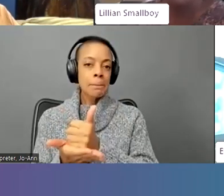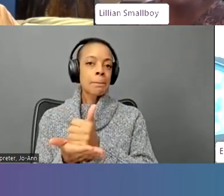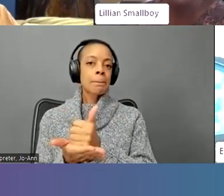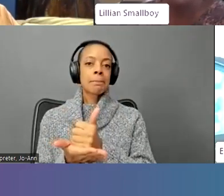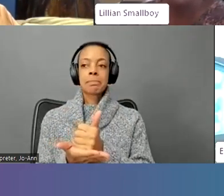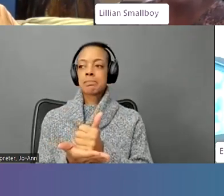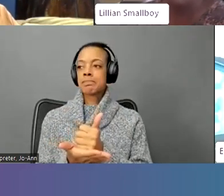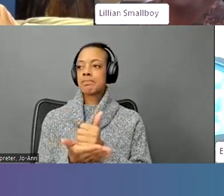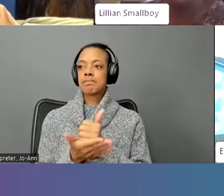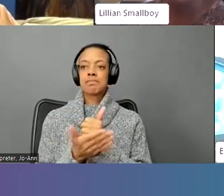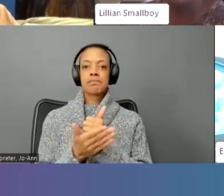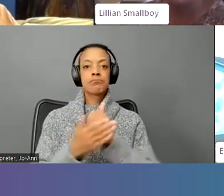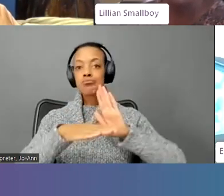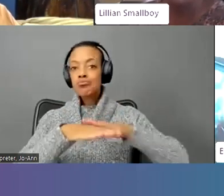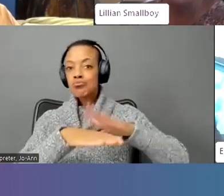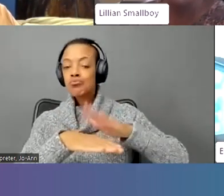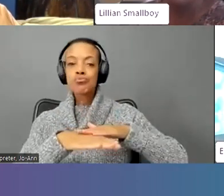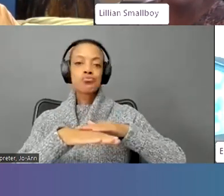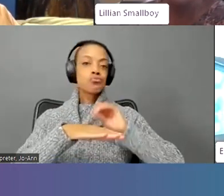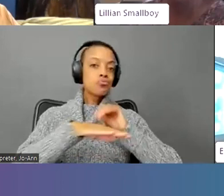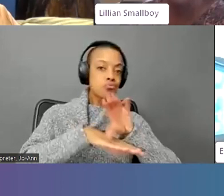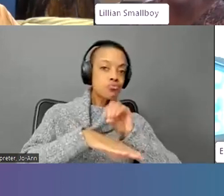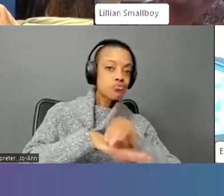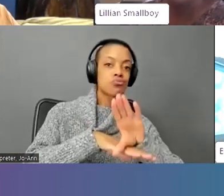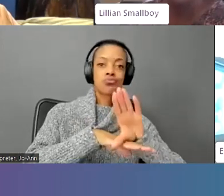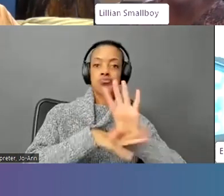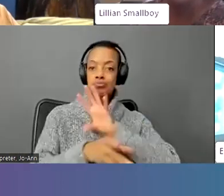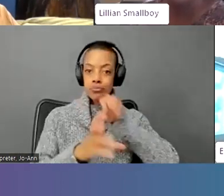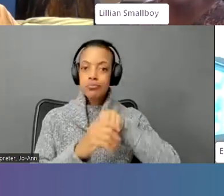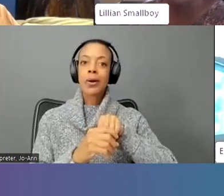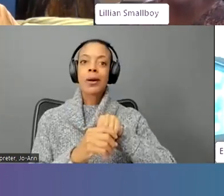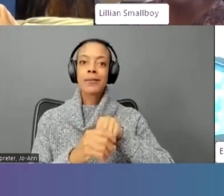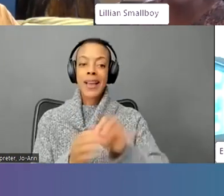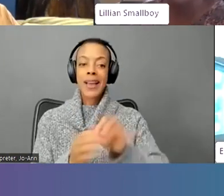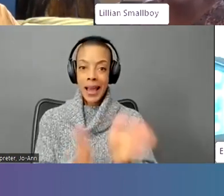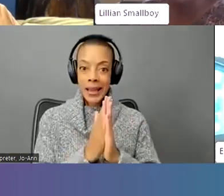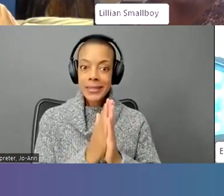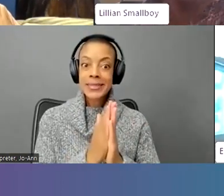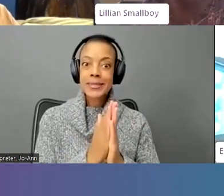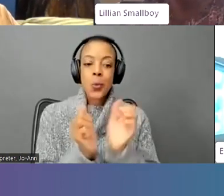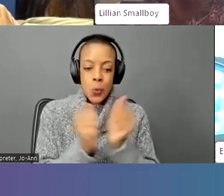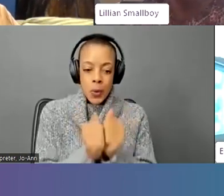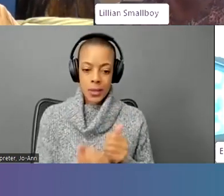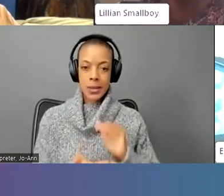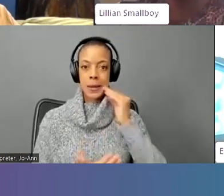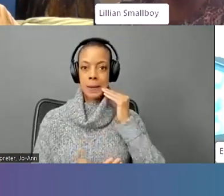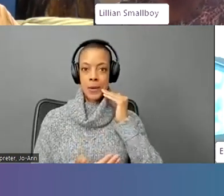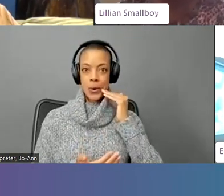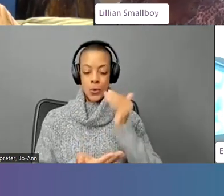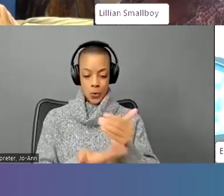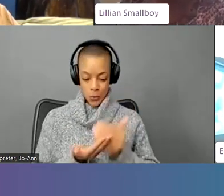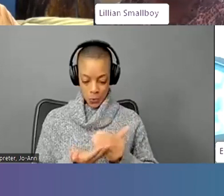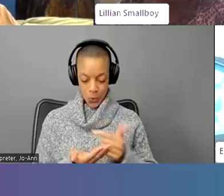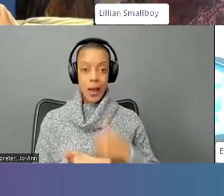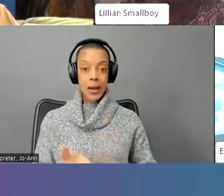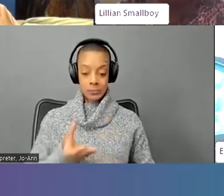for their counsel, for their participation. And when I accept that tobacco, I promise you